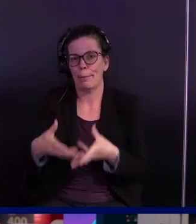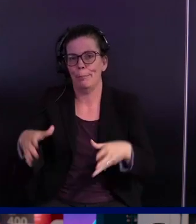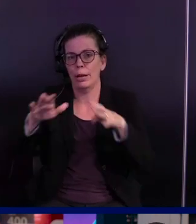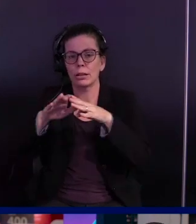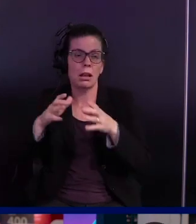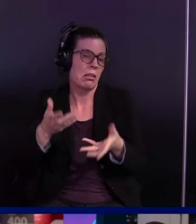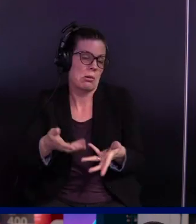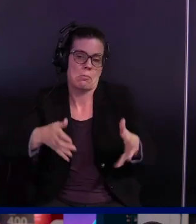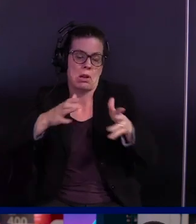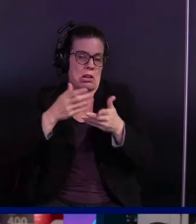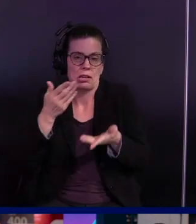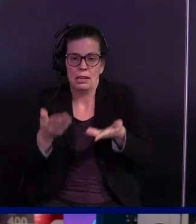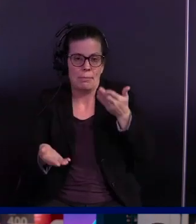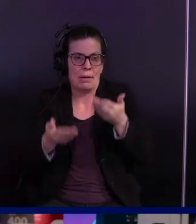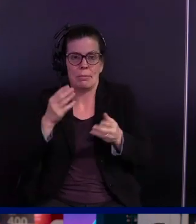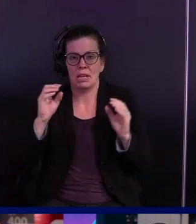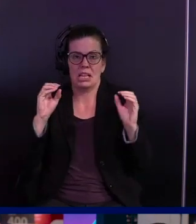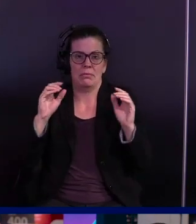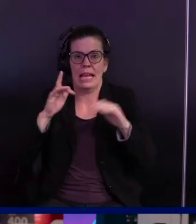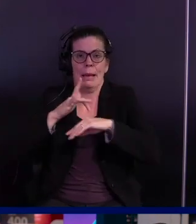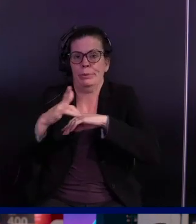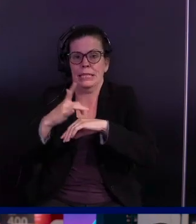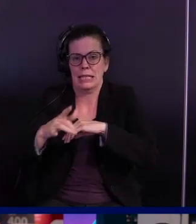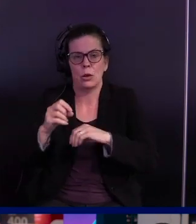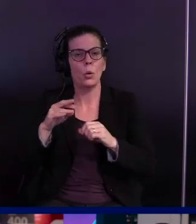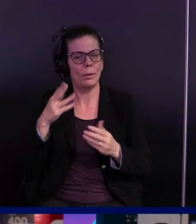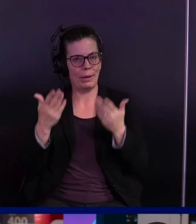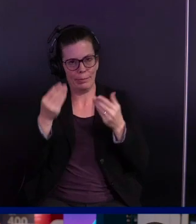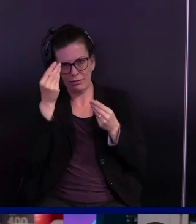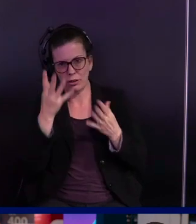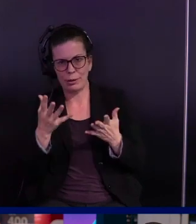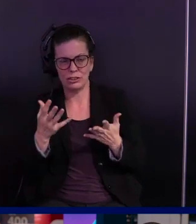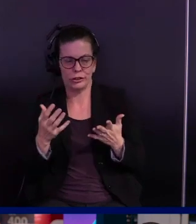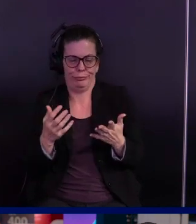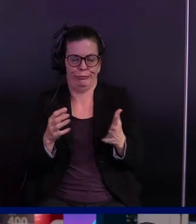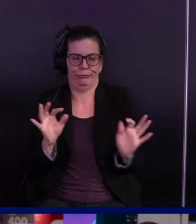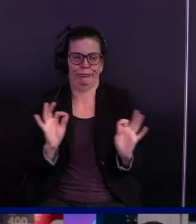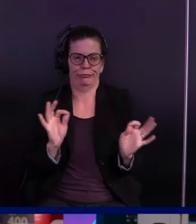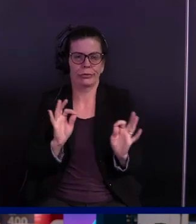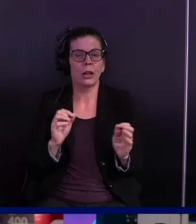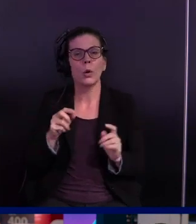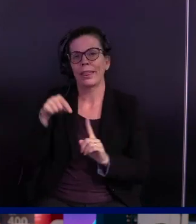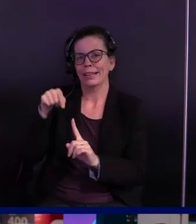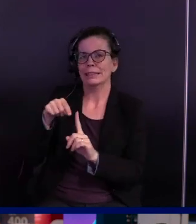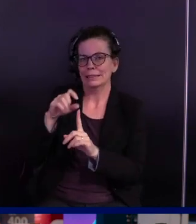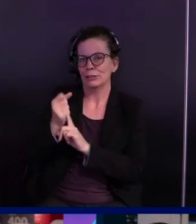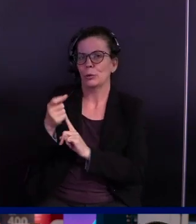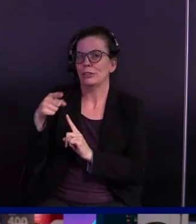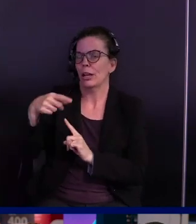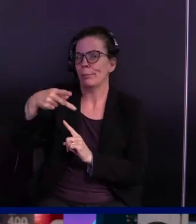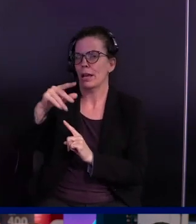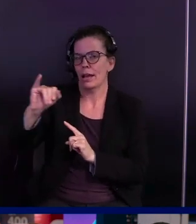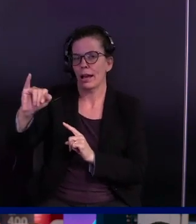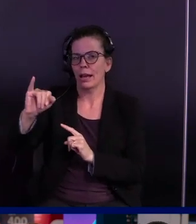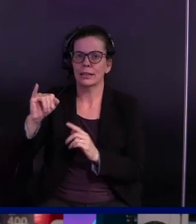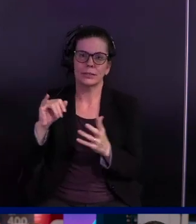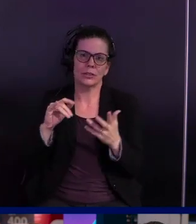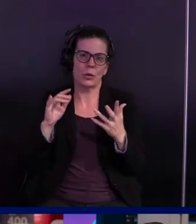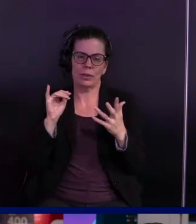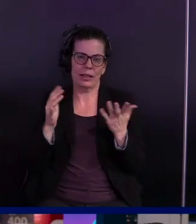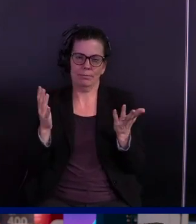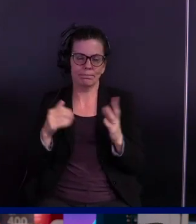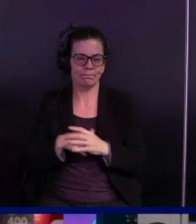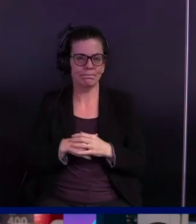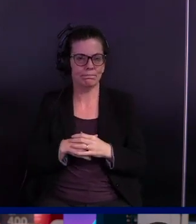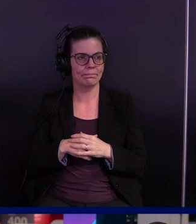have been like have nothing, or have like information that's irrelevant, or in this case have PII that Macy tells you about.